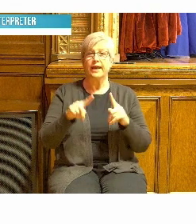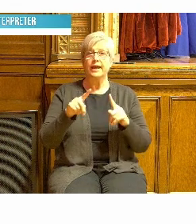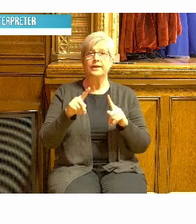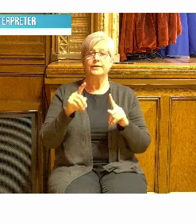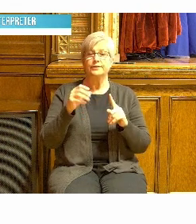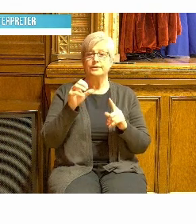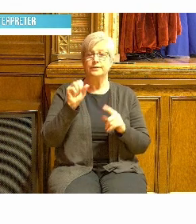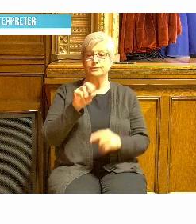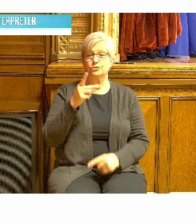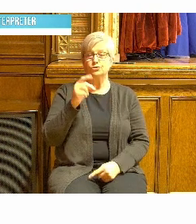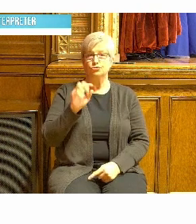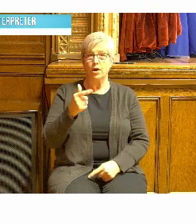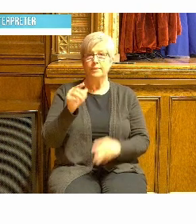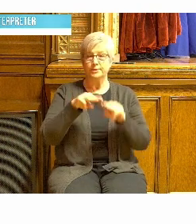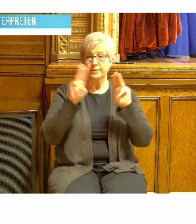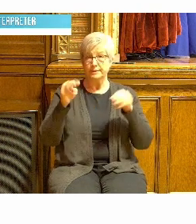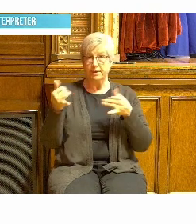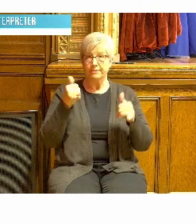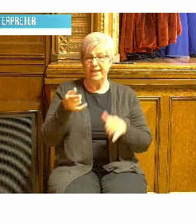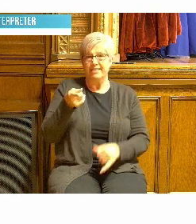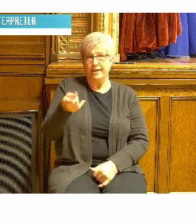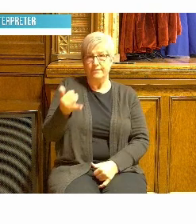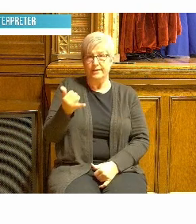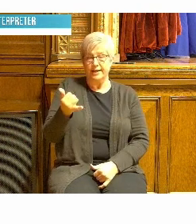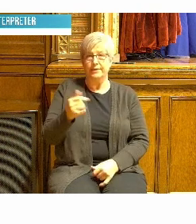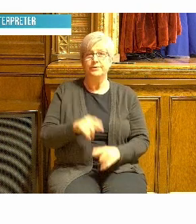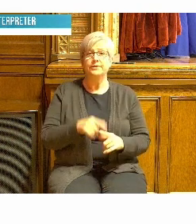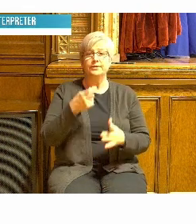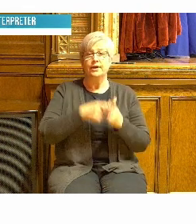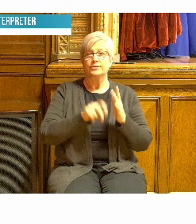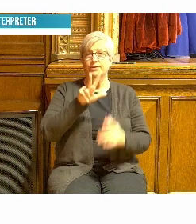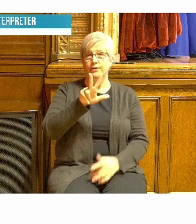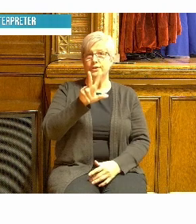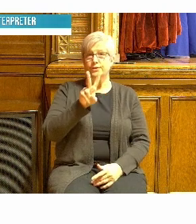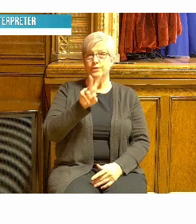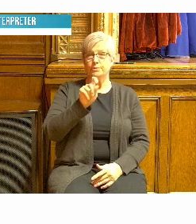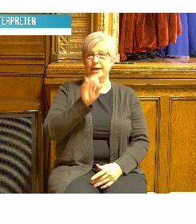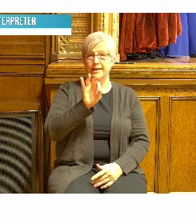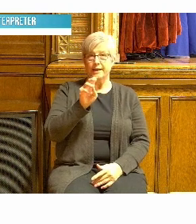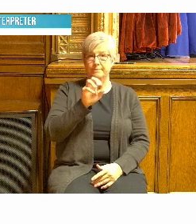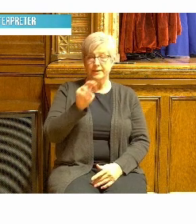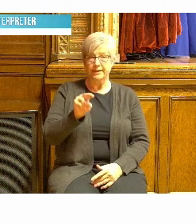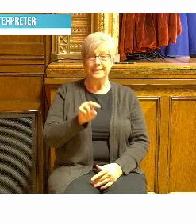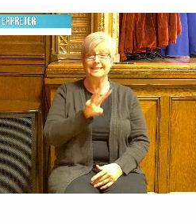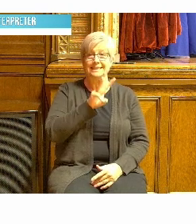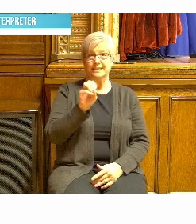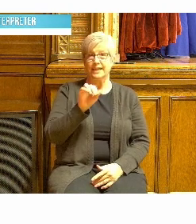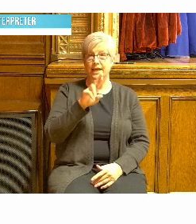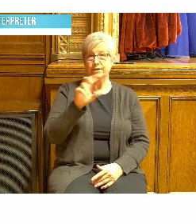today. So it cost $32.9 million. The size was 60 acres,